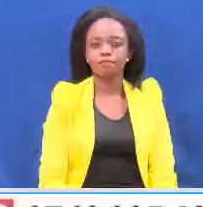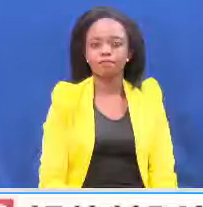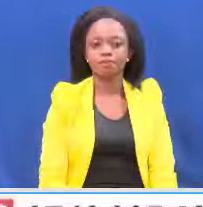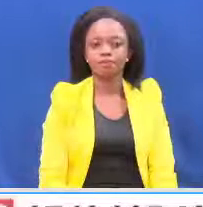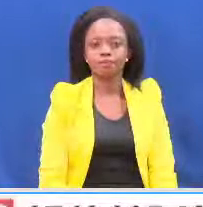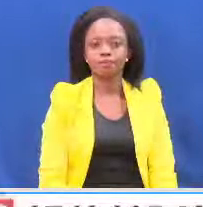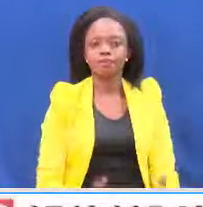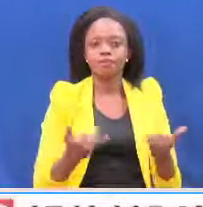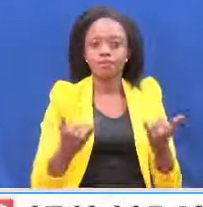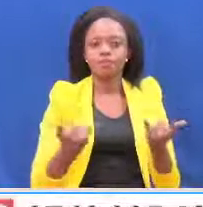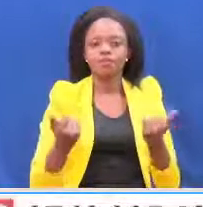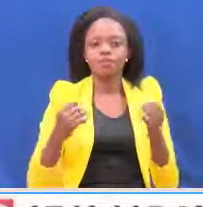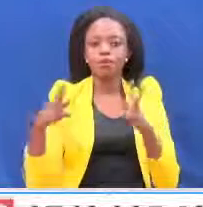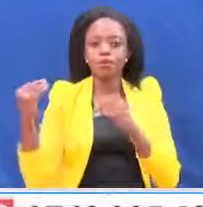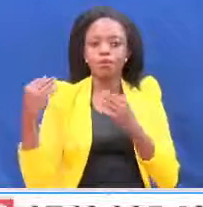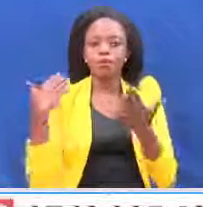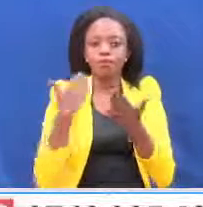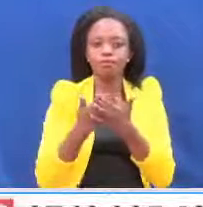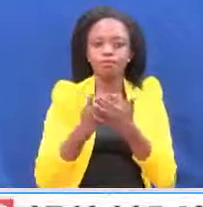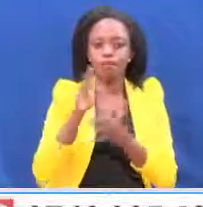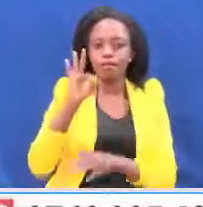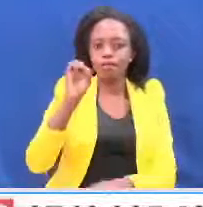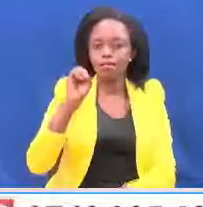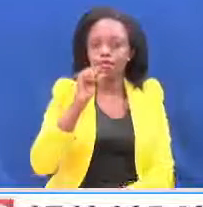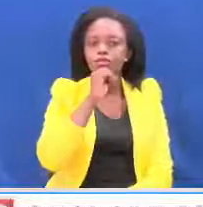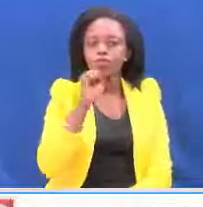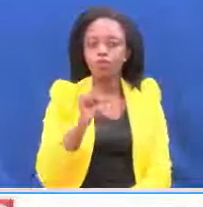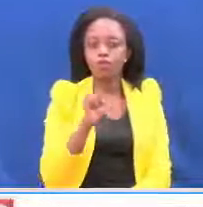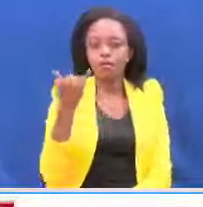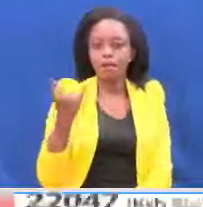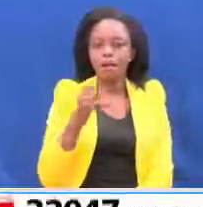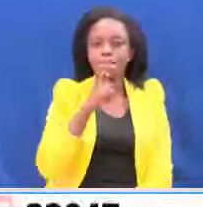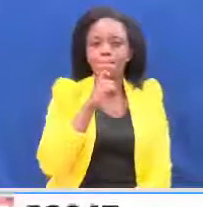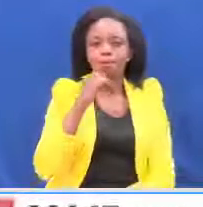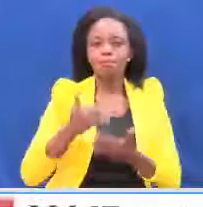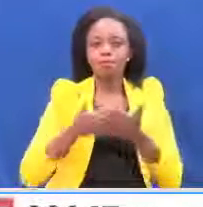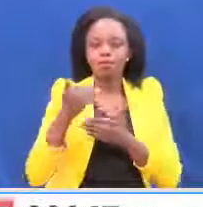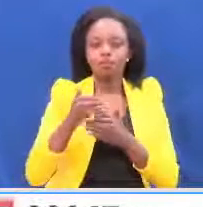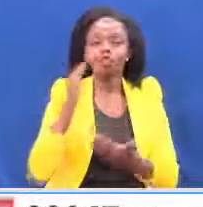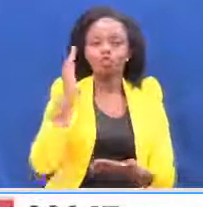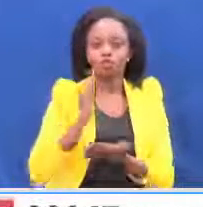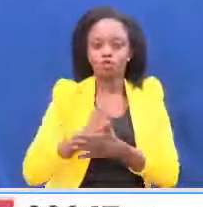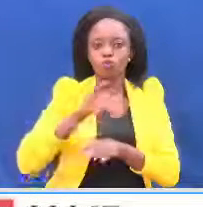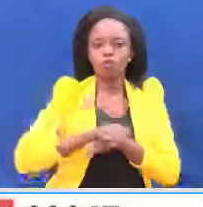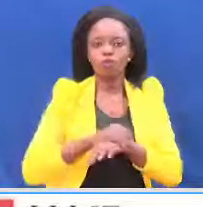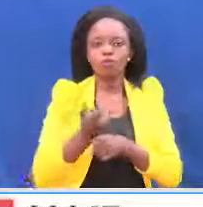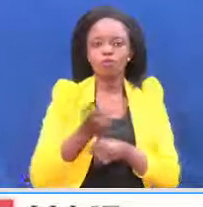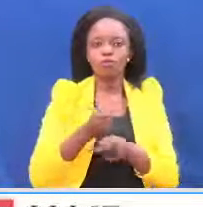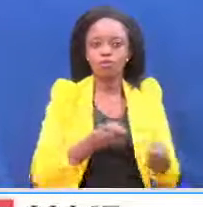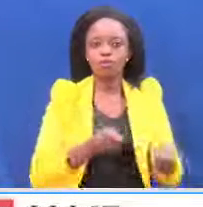Now, he went into jail as a 30-year-old robust young man after pleading guilty to a defilement case and left